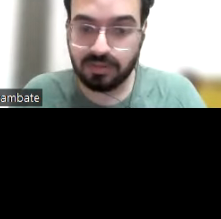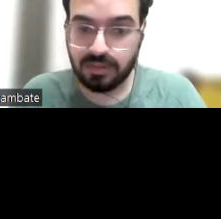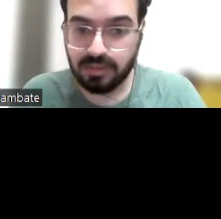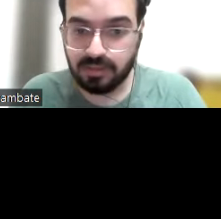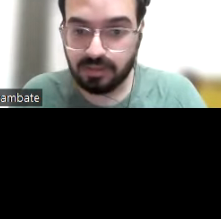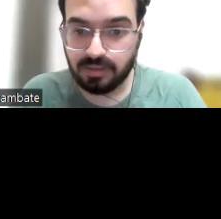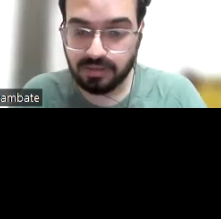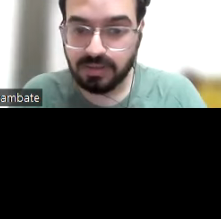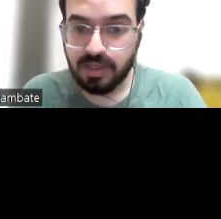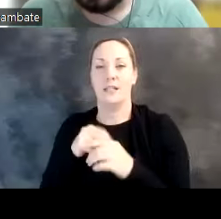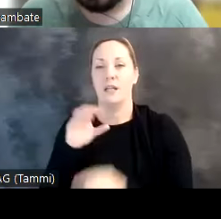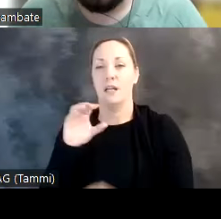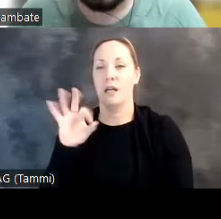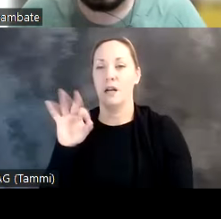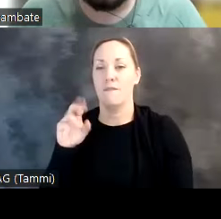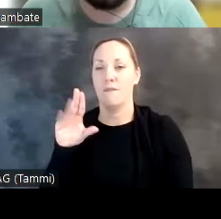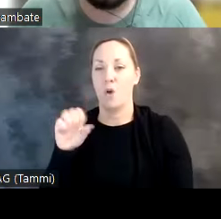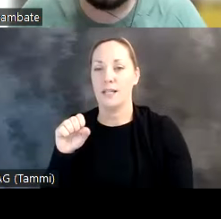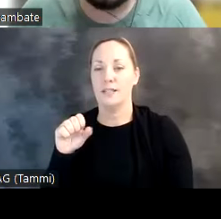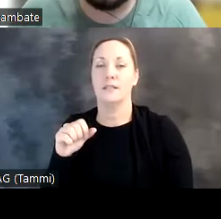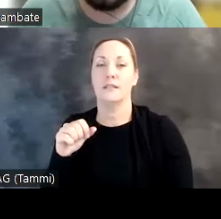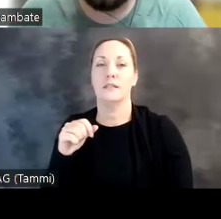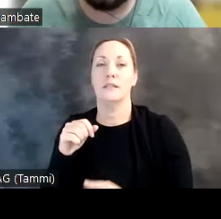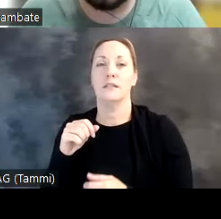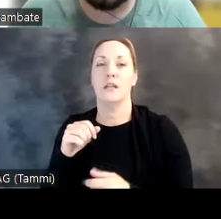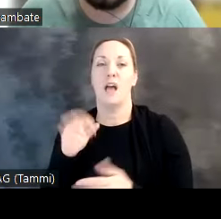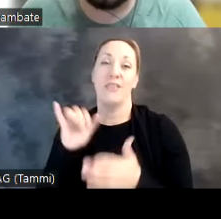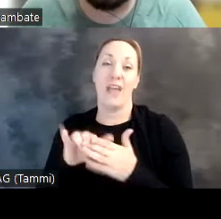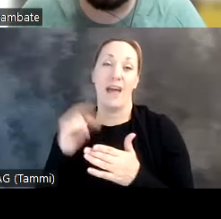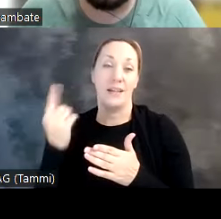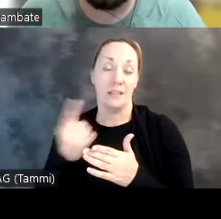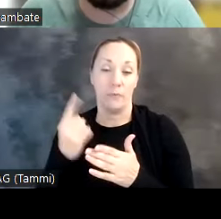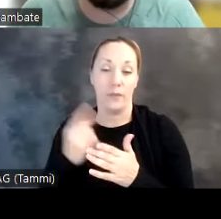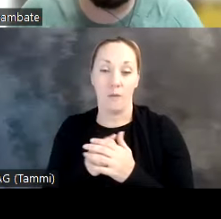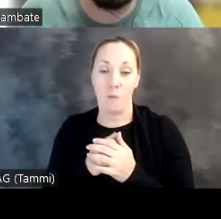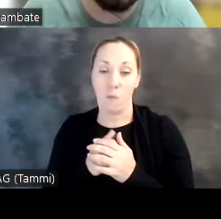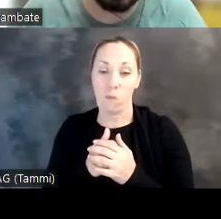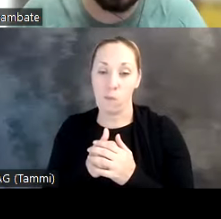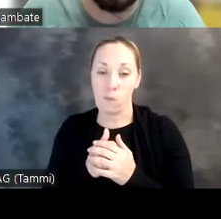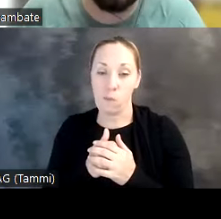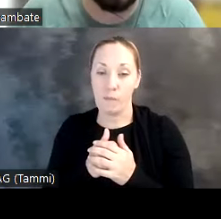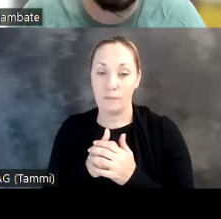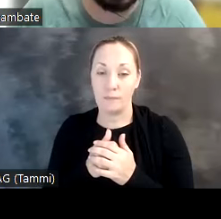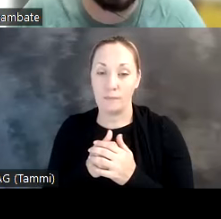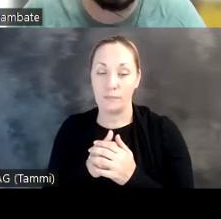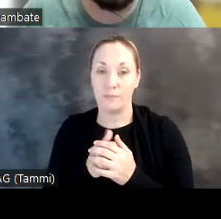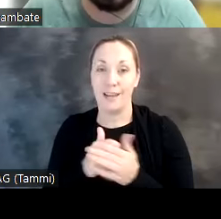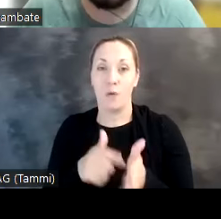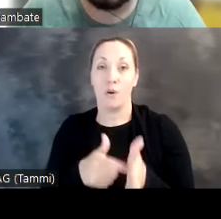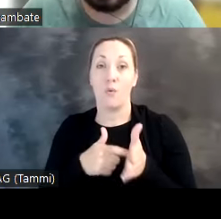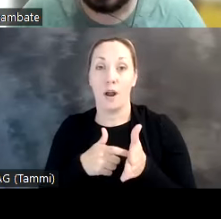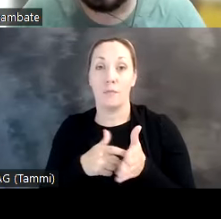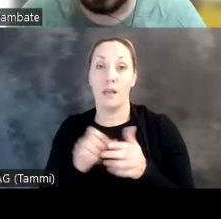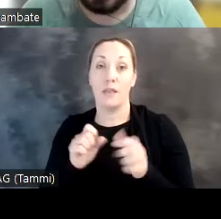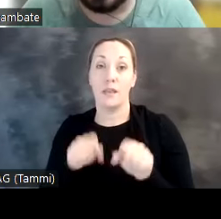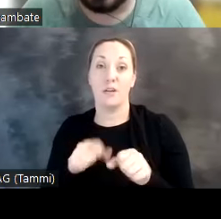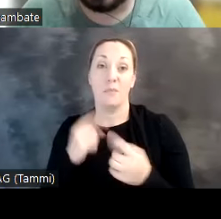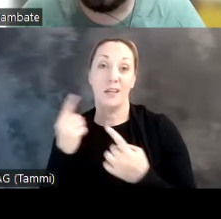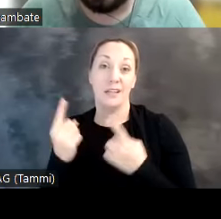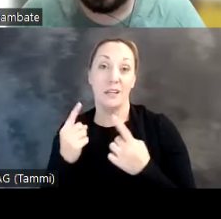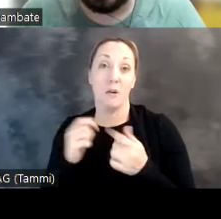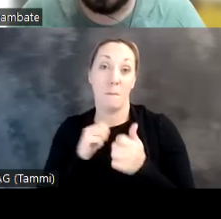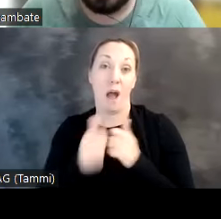an underline appears. So even that is something which is a requirement that could be considered as pass